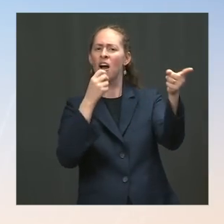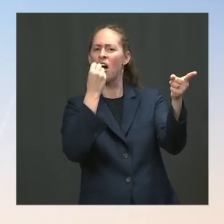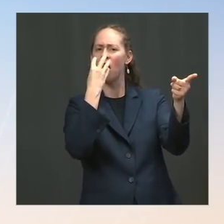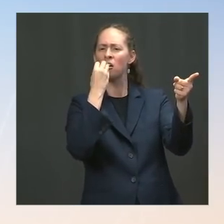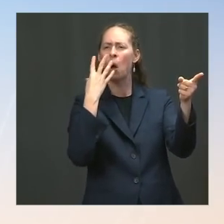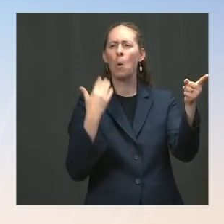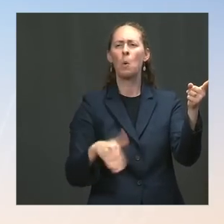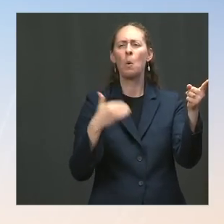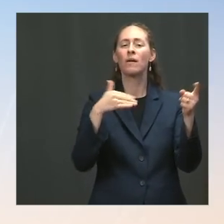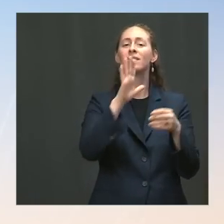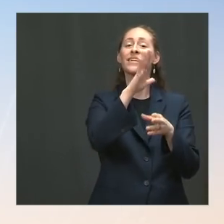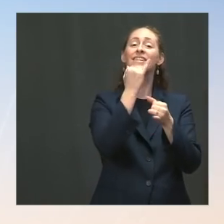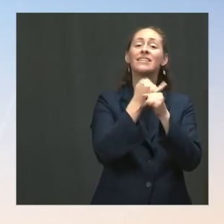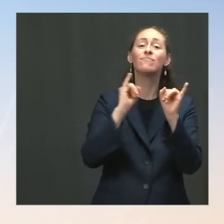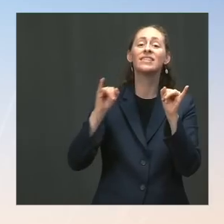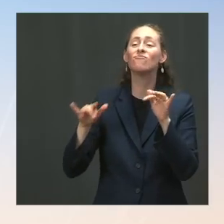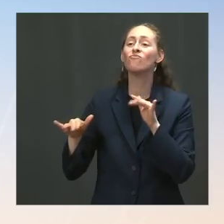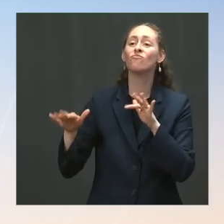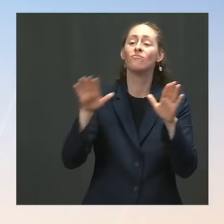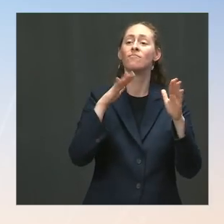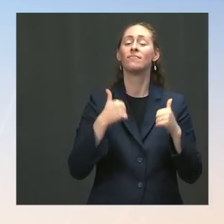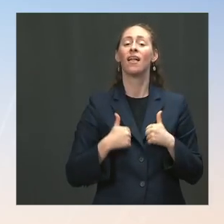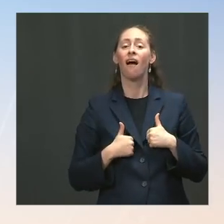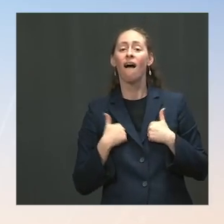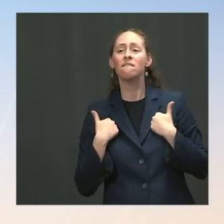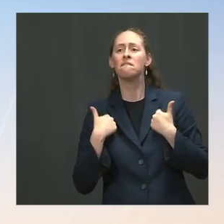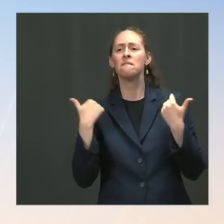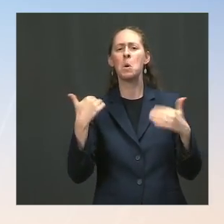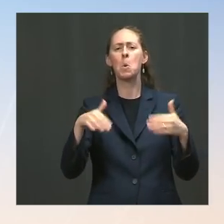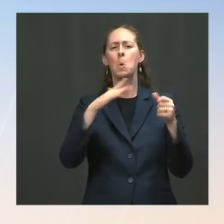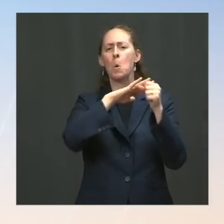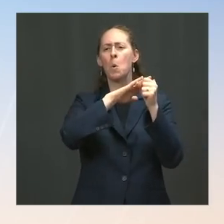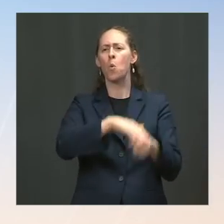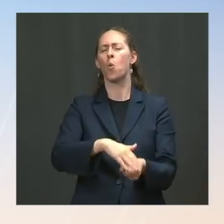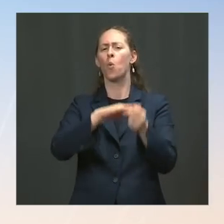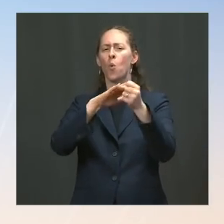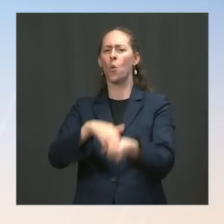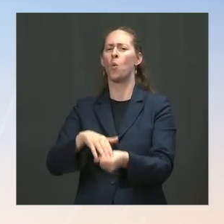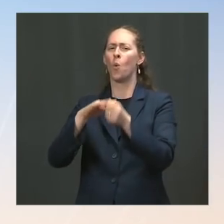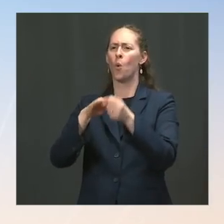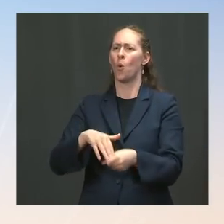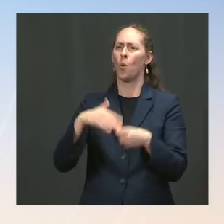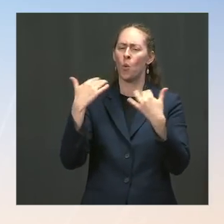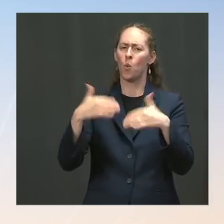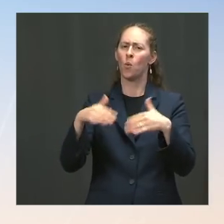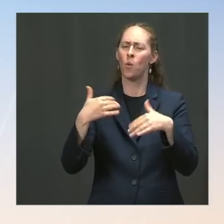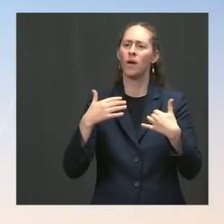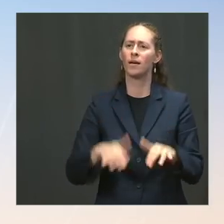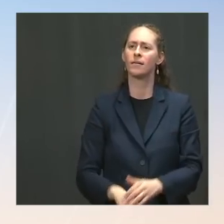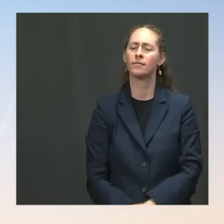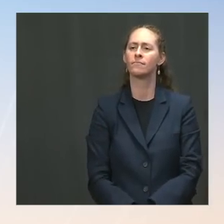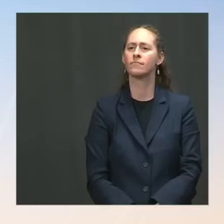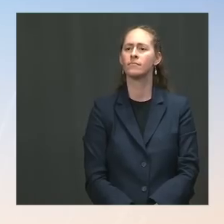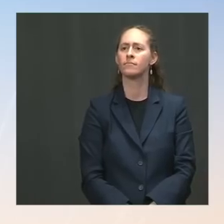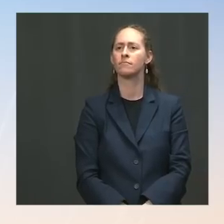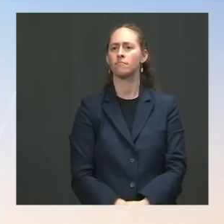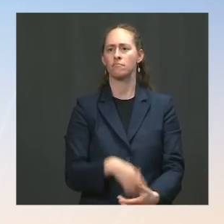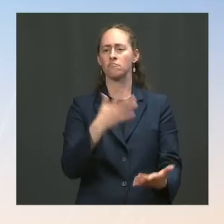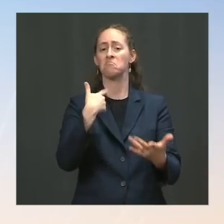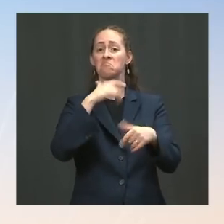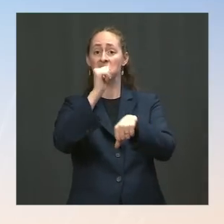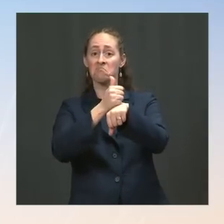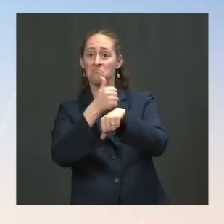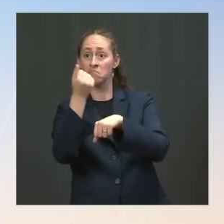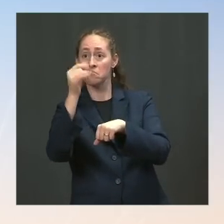in Hong Kong are undermined. In terms of what could happen 18 months from now, I'm certainly not going to get ahead of that. Obviously, our hope and our objective and